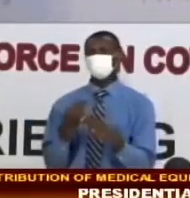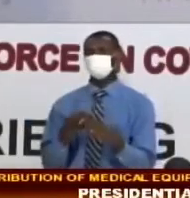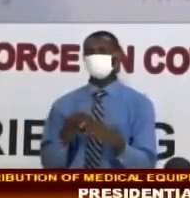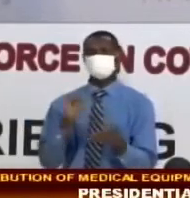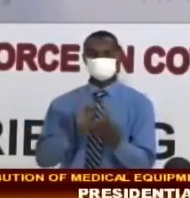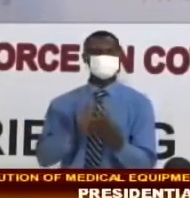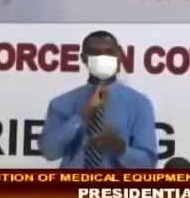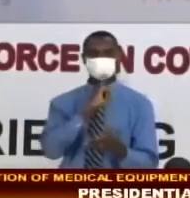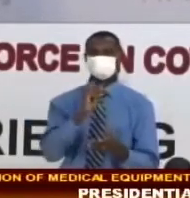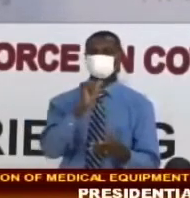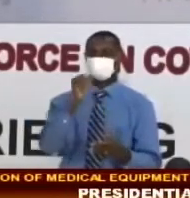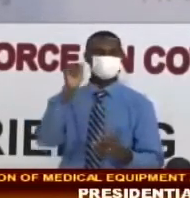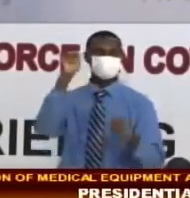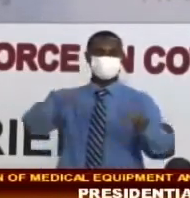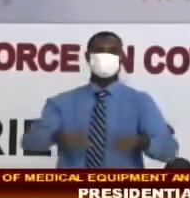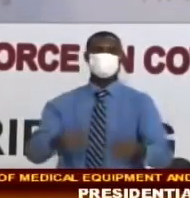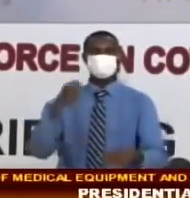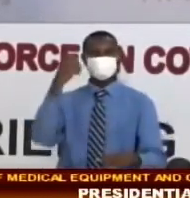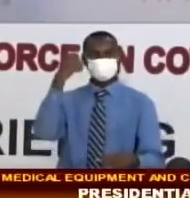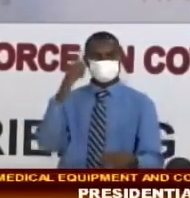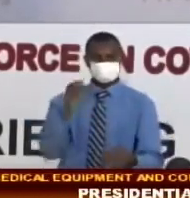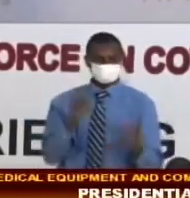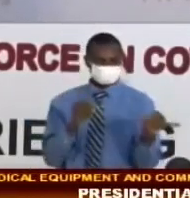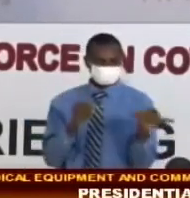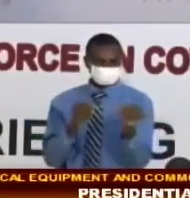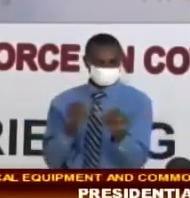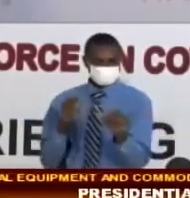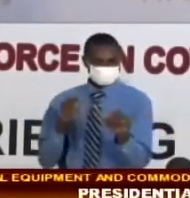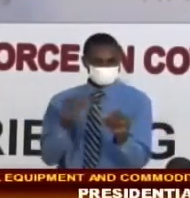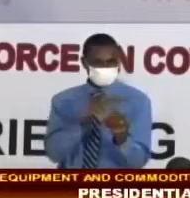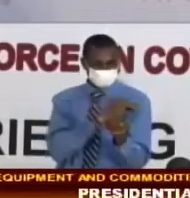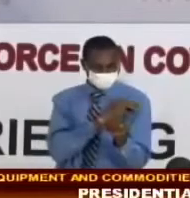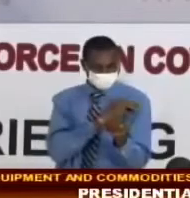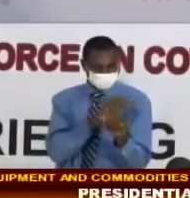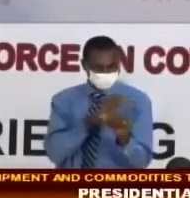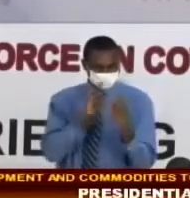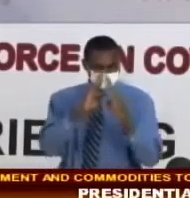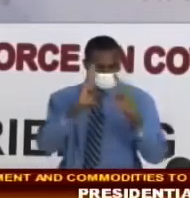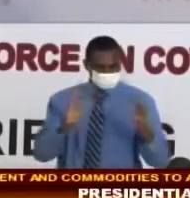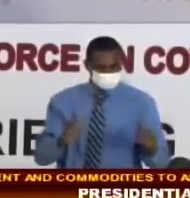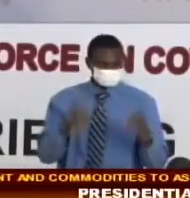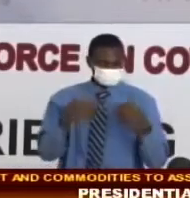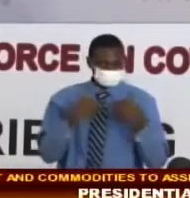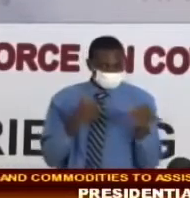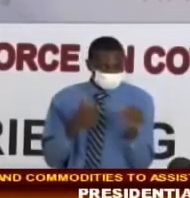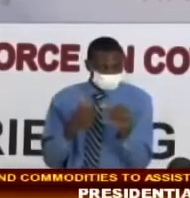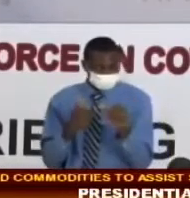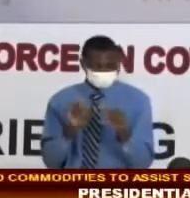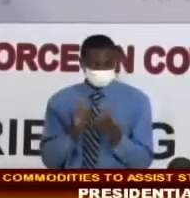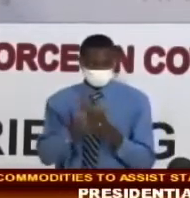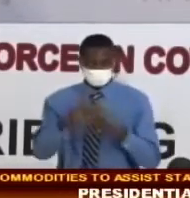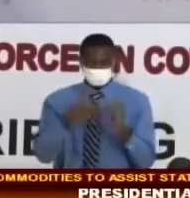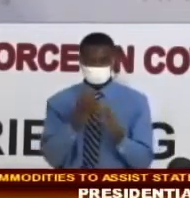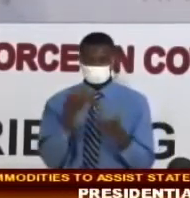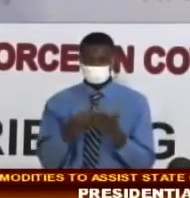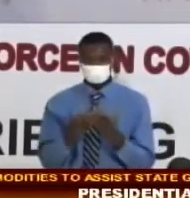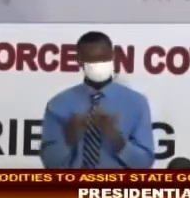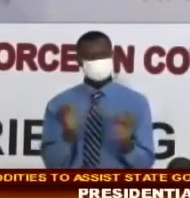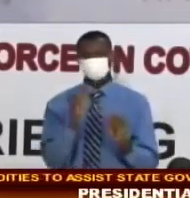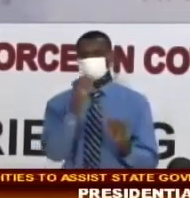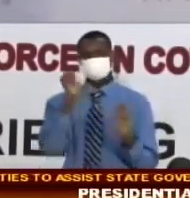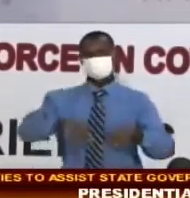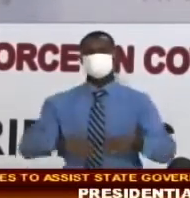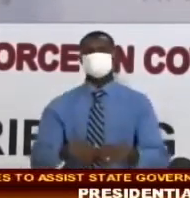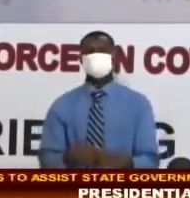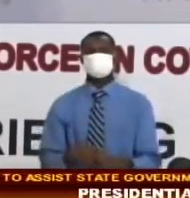impossible for the same members of household to get this intervention. But we'll